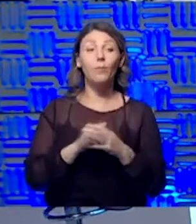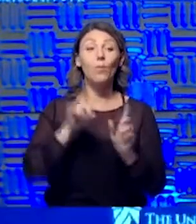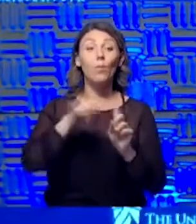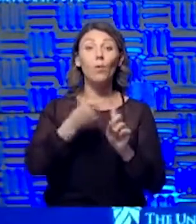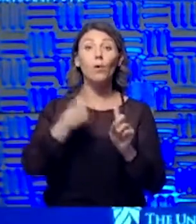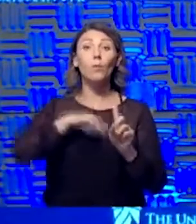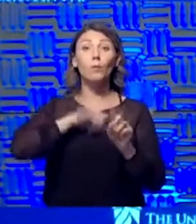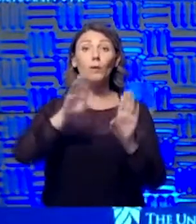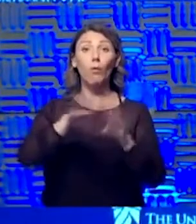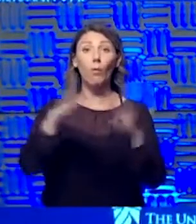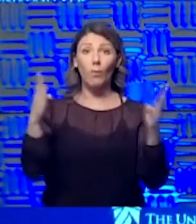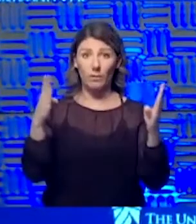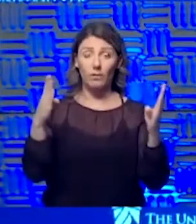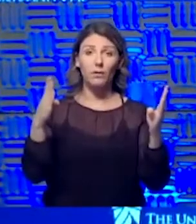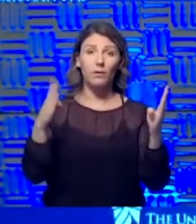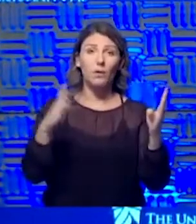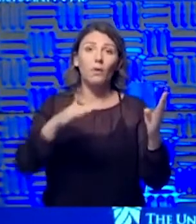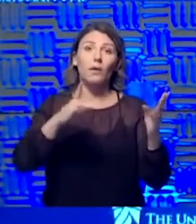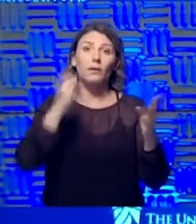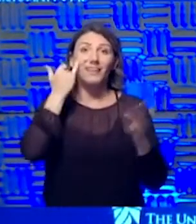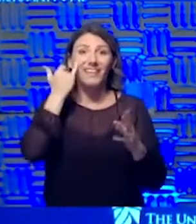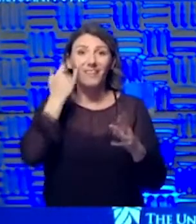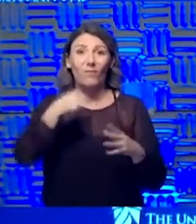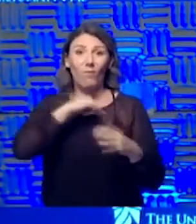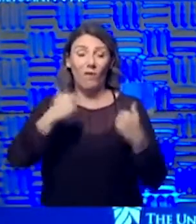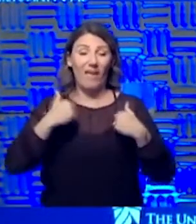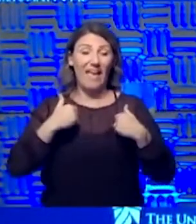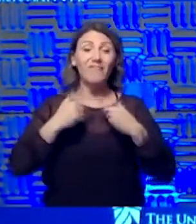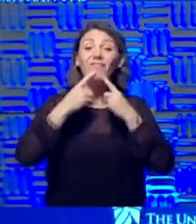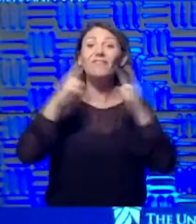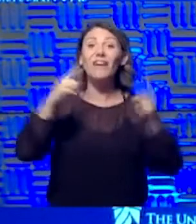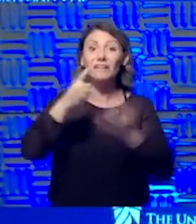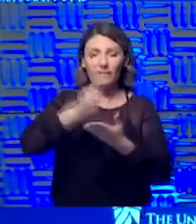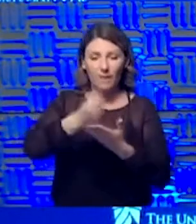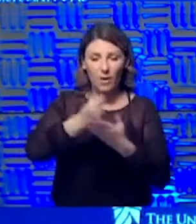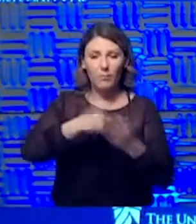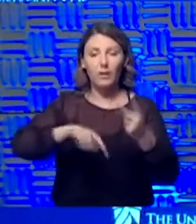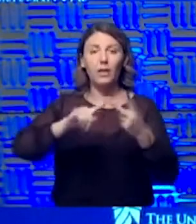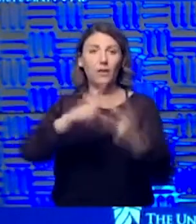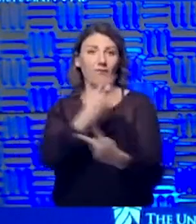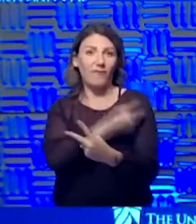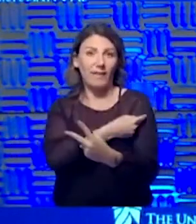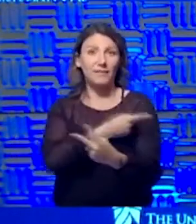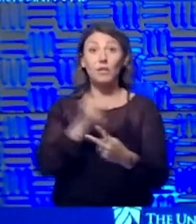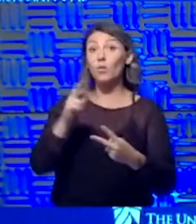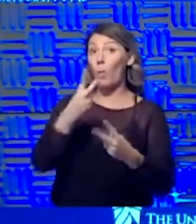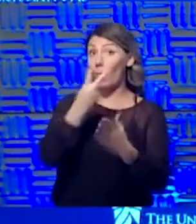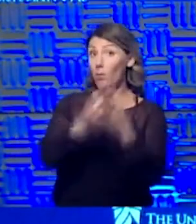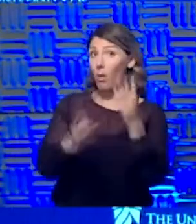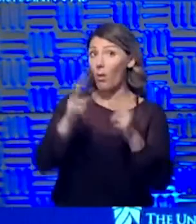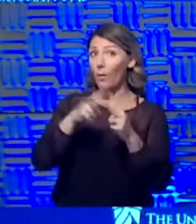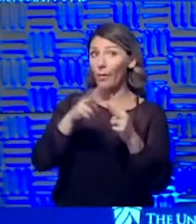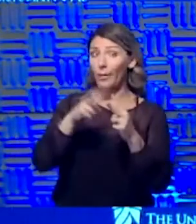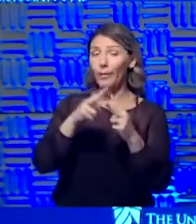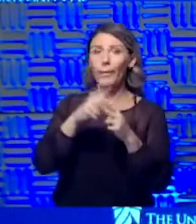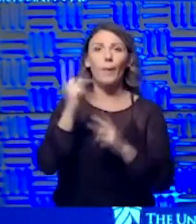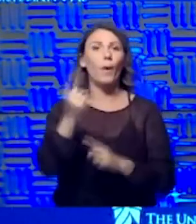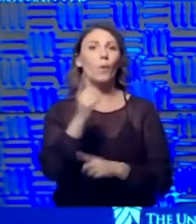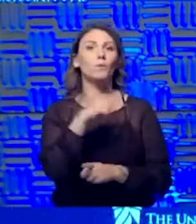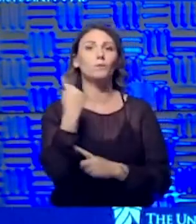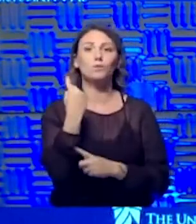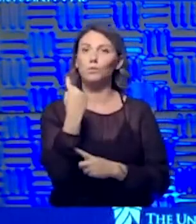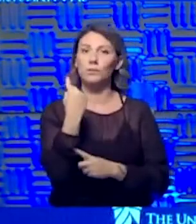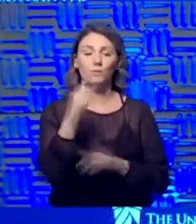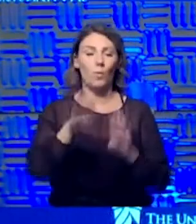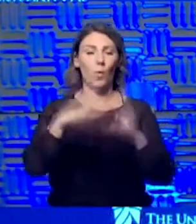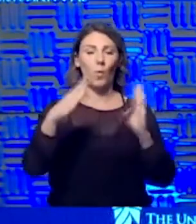open, unless we actually have effective therapy or we have vaccinations or both, there will always be risk at reopening